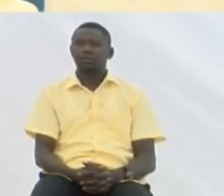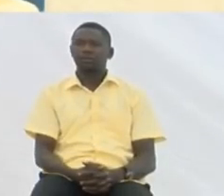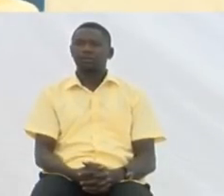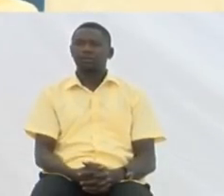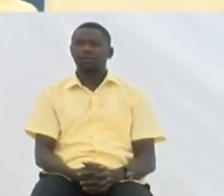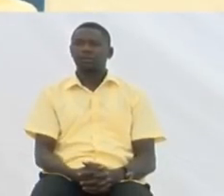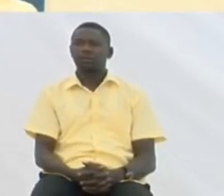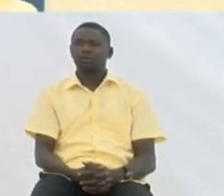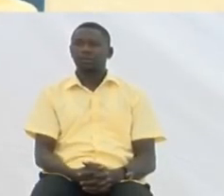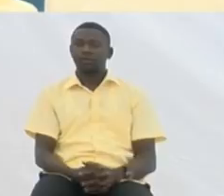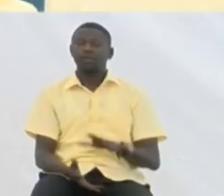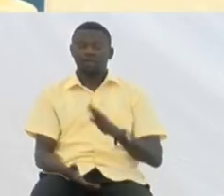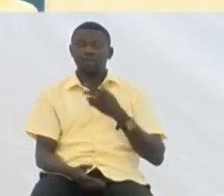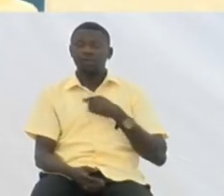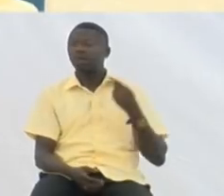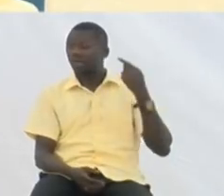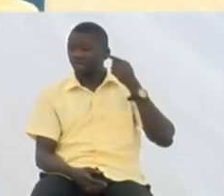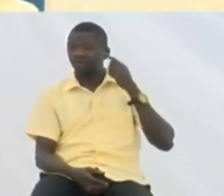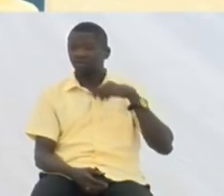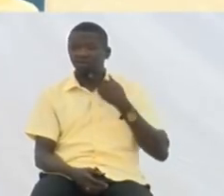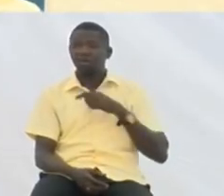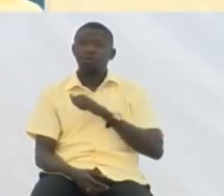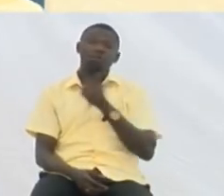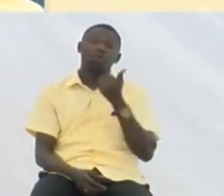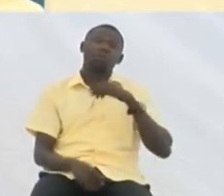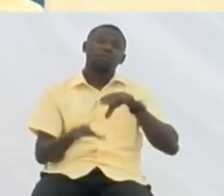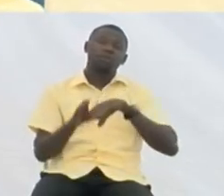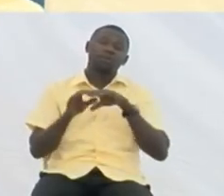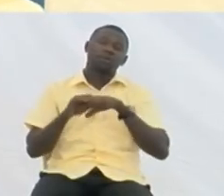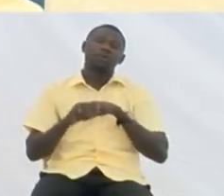Yes, that is what I hear from my companions.